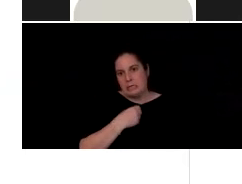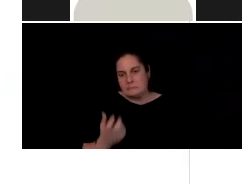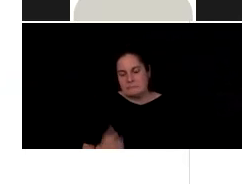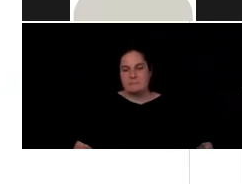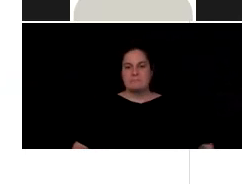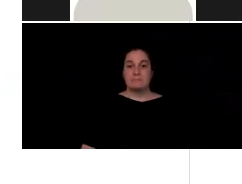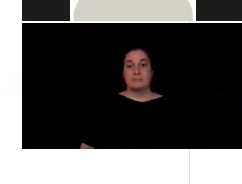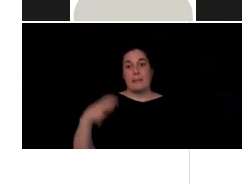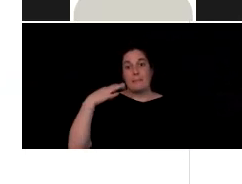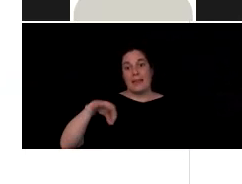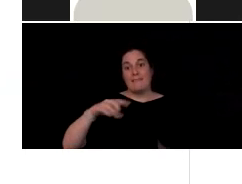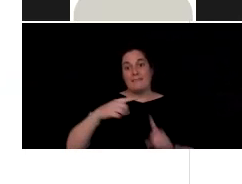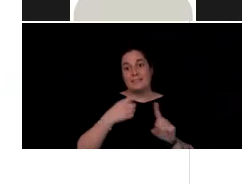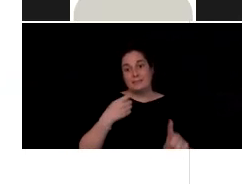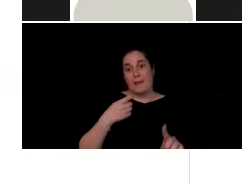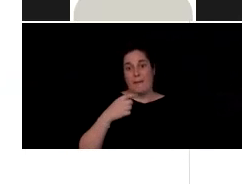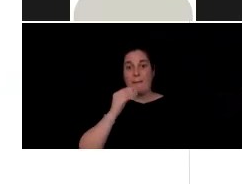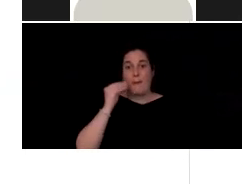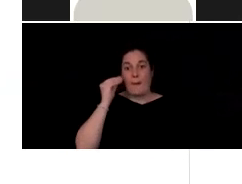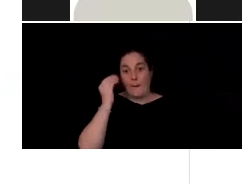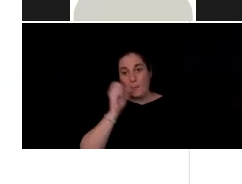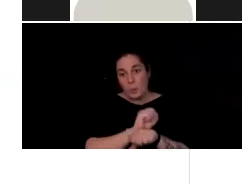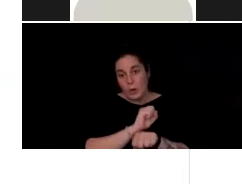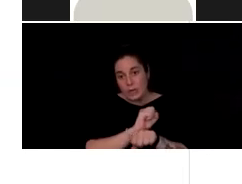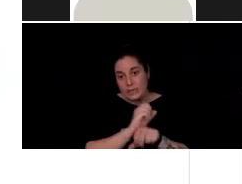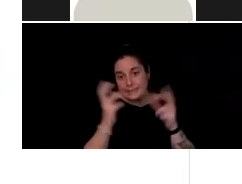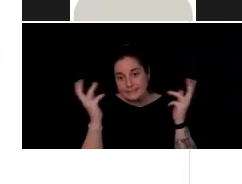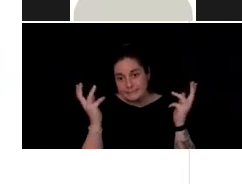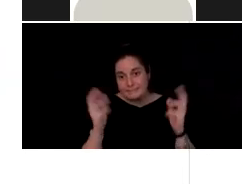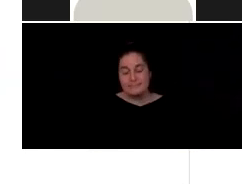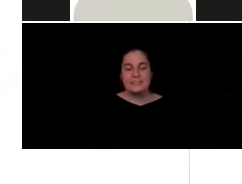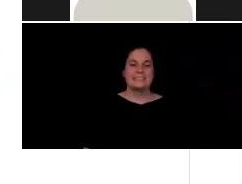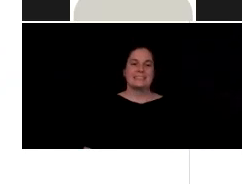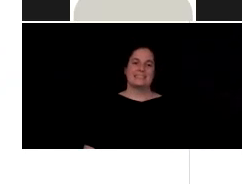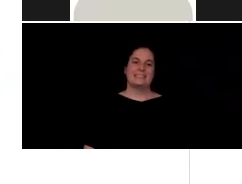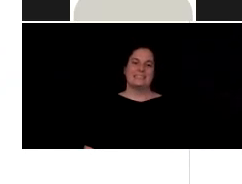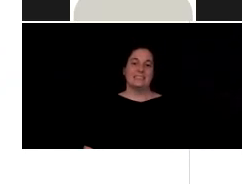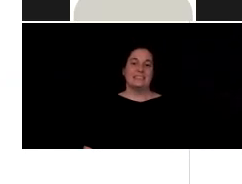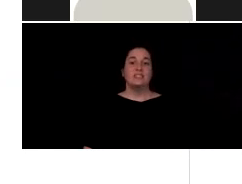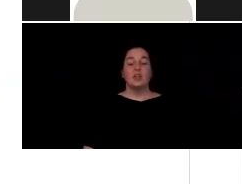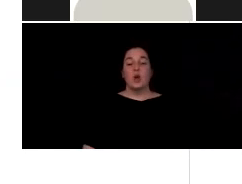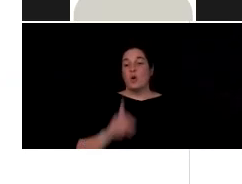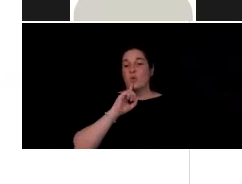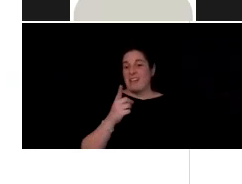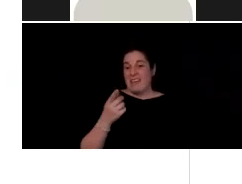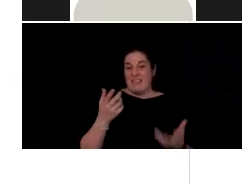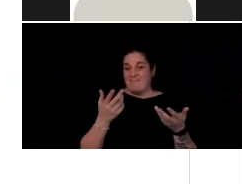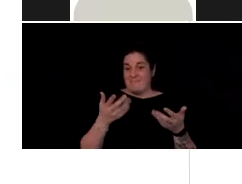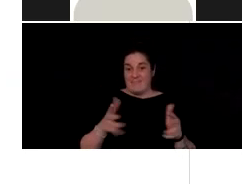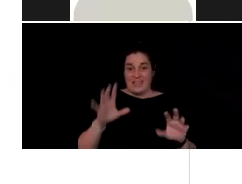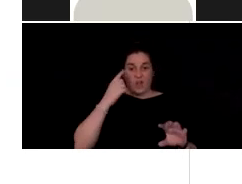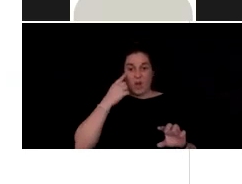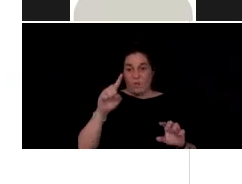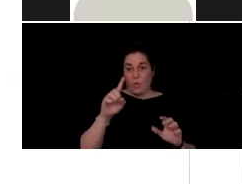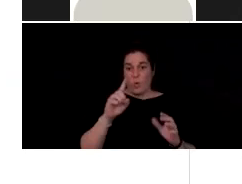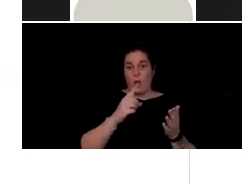benefits of working from home. All right, so that was pretty much what I wanted to cover with you on,